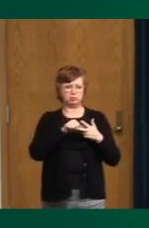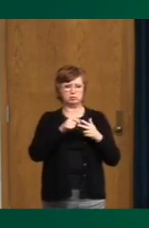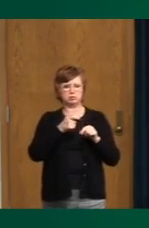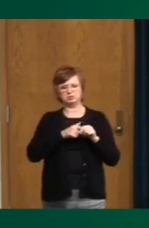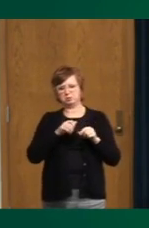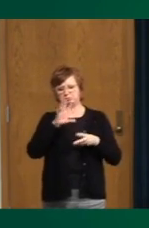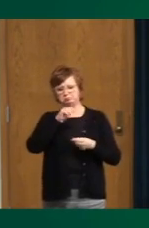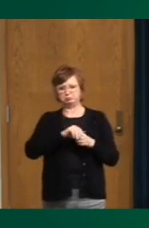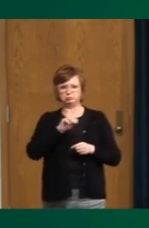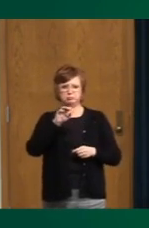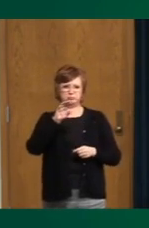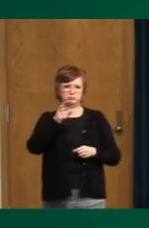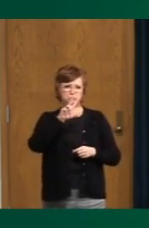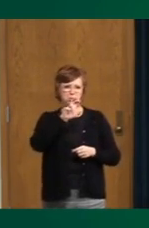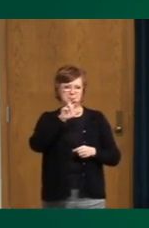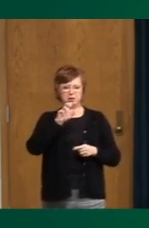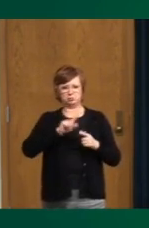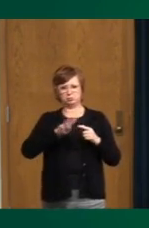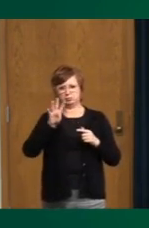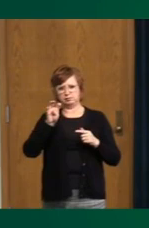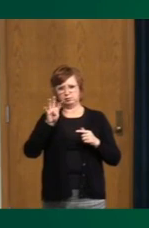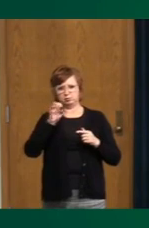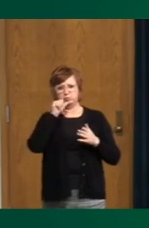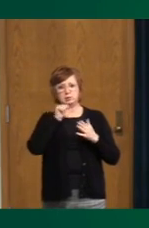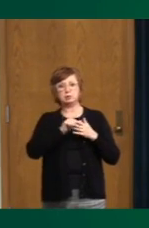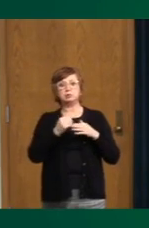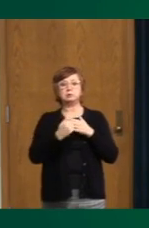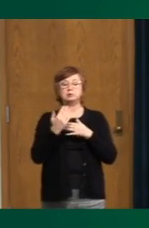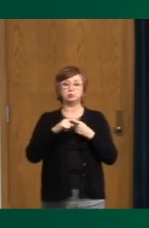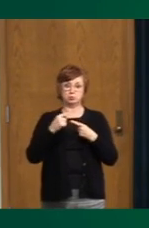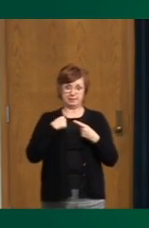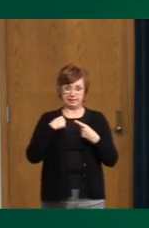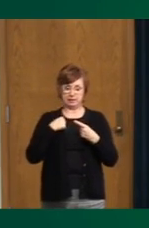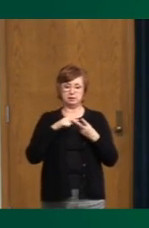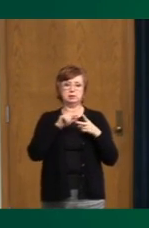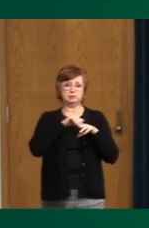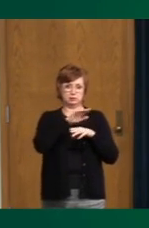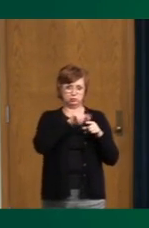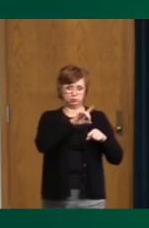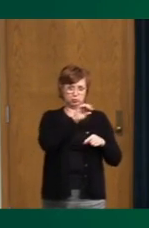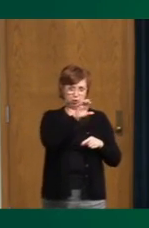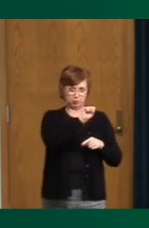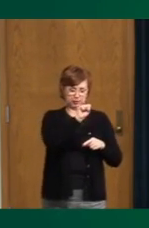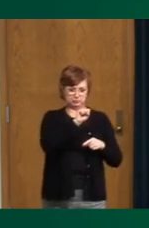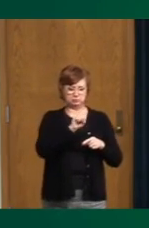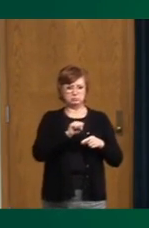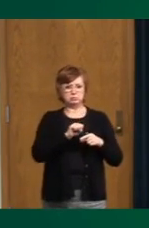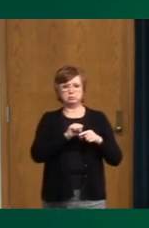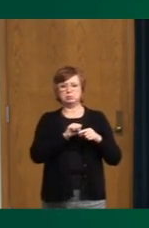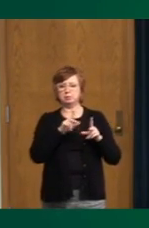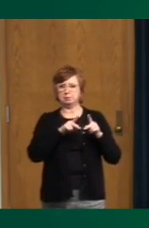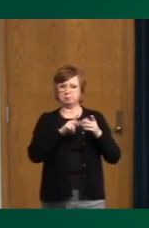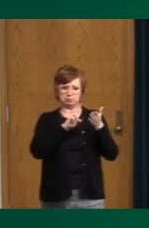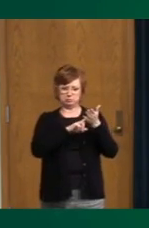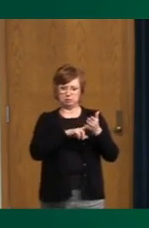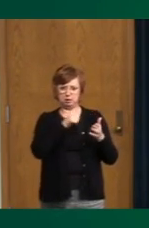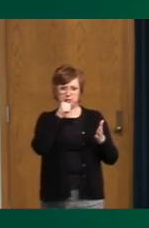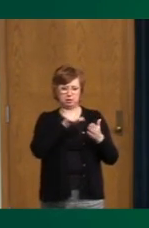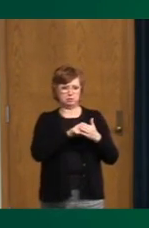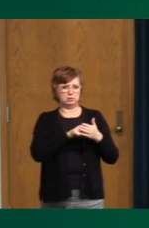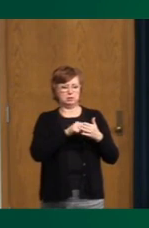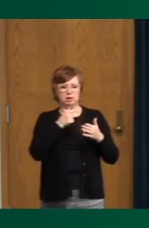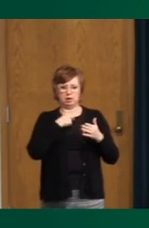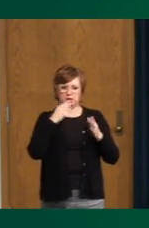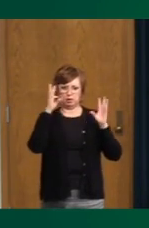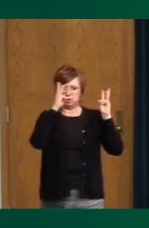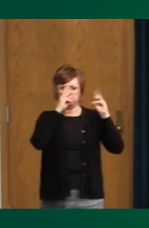physicians that have come to myself, and I believe Dr. Shahab as well, voicing some additional concerns that a number of them have. But I would say that we have been